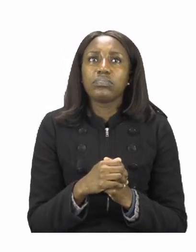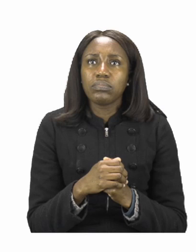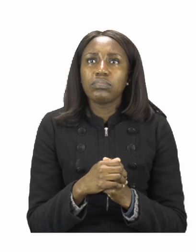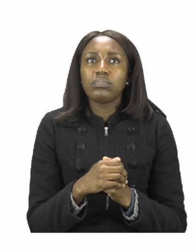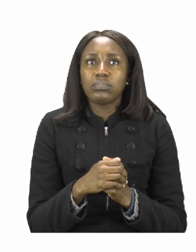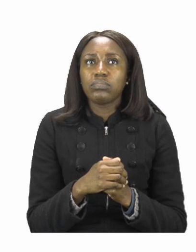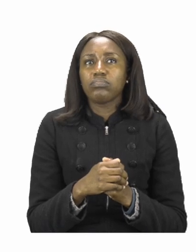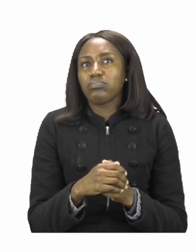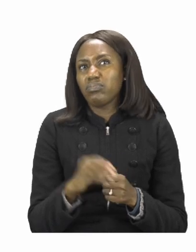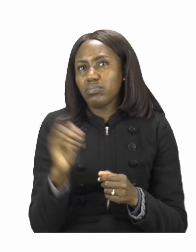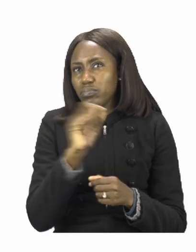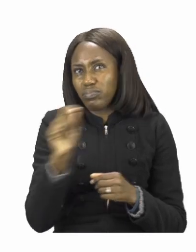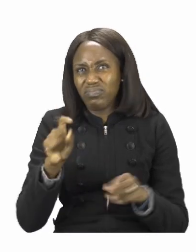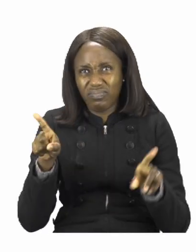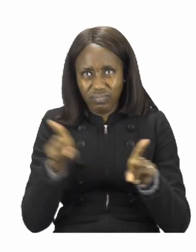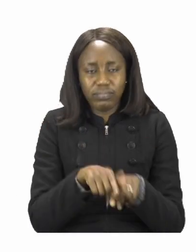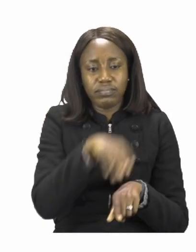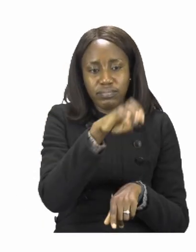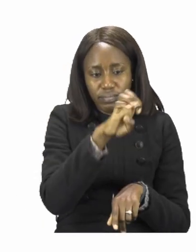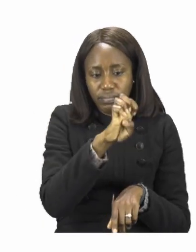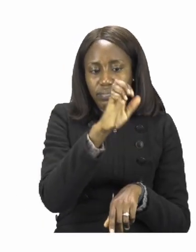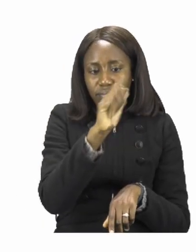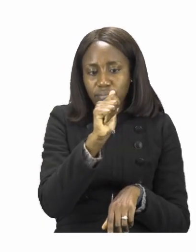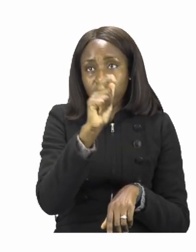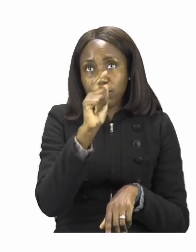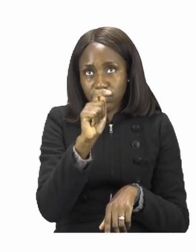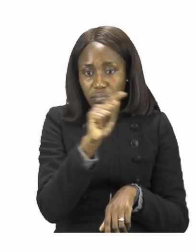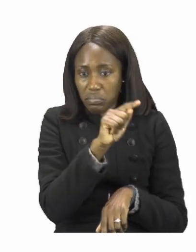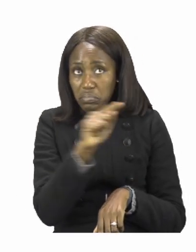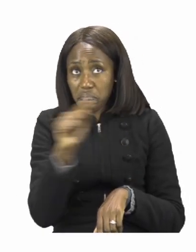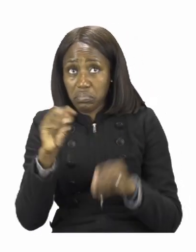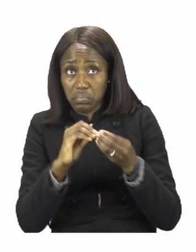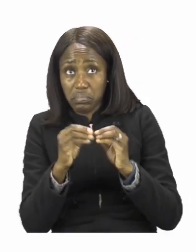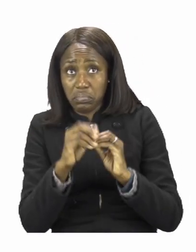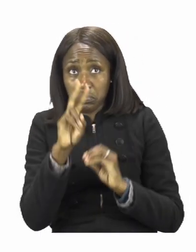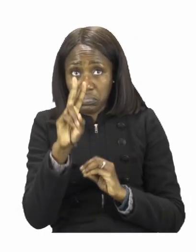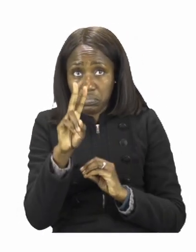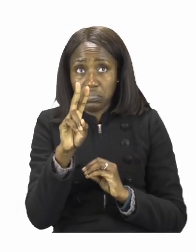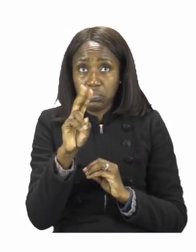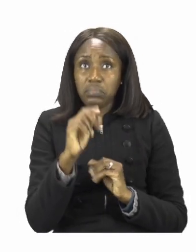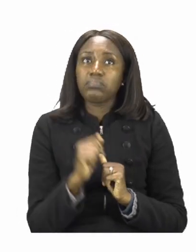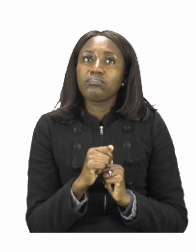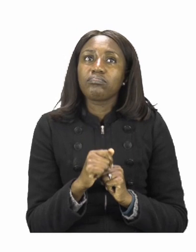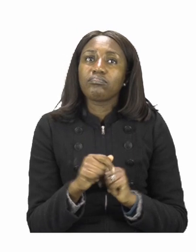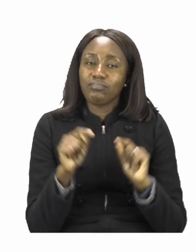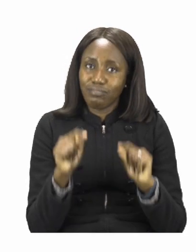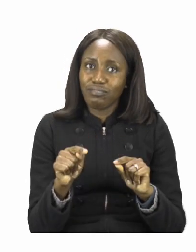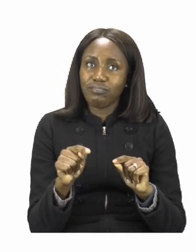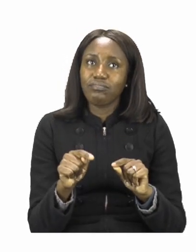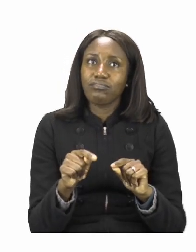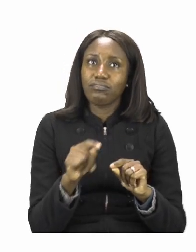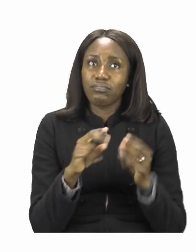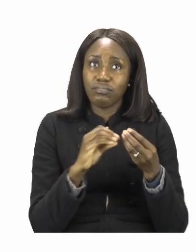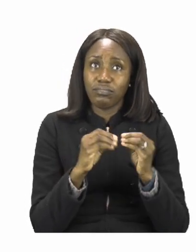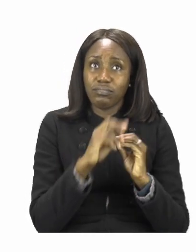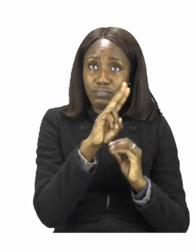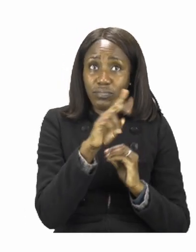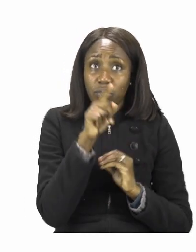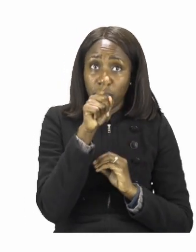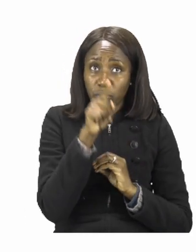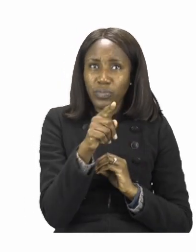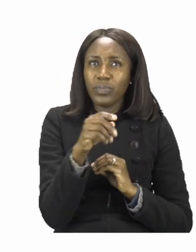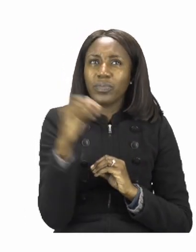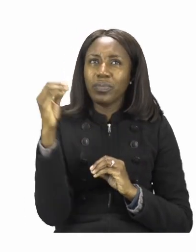eat in its normal form. Now our sentence will say, you